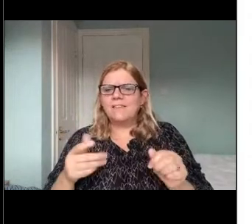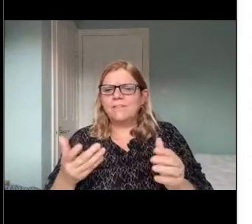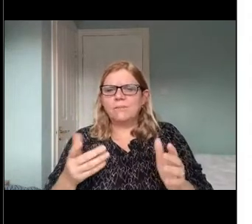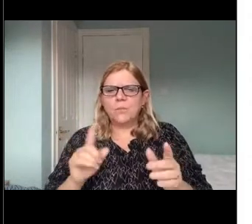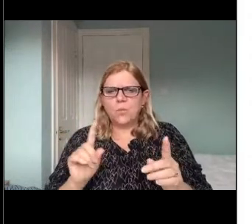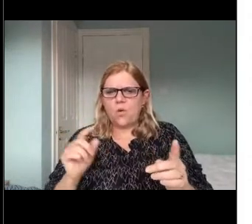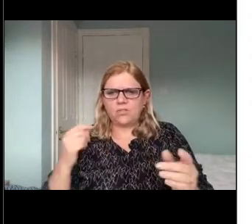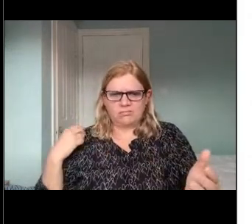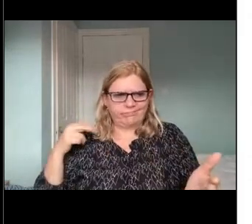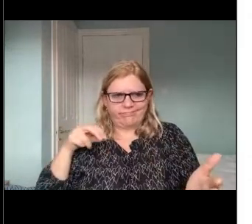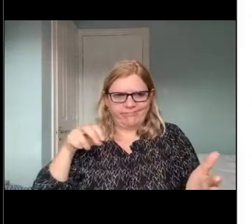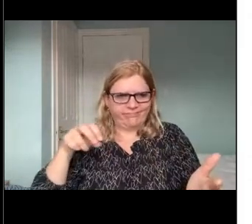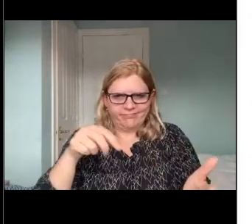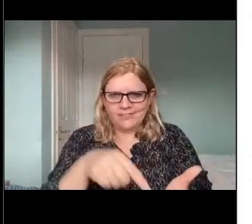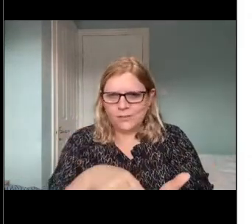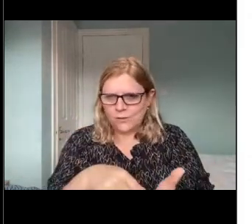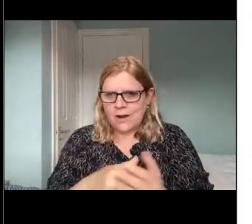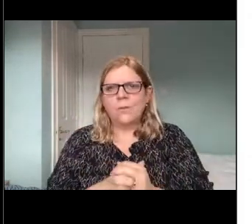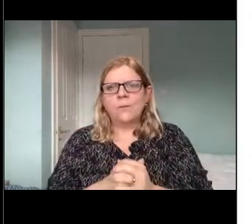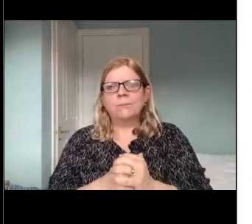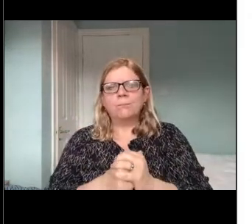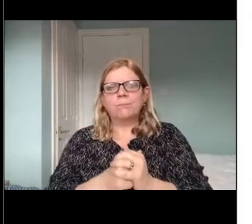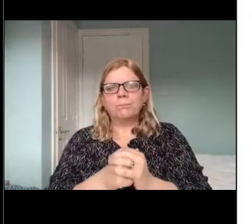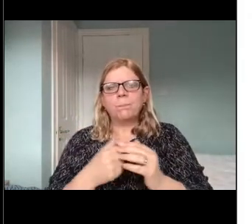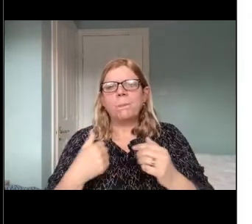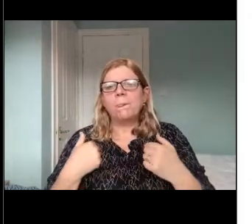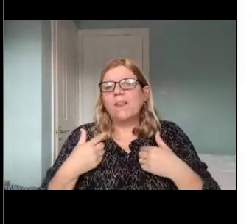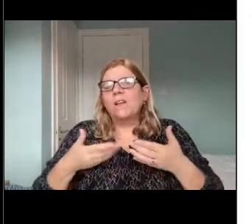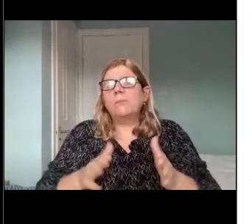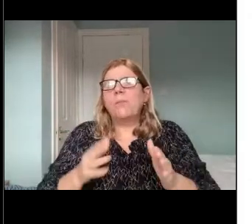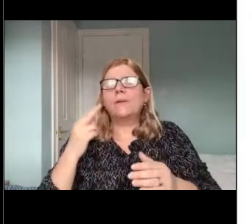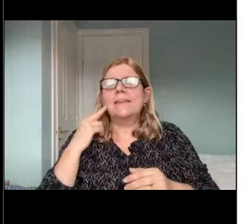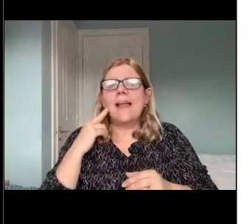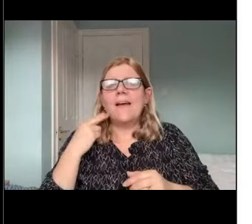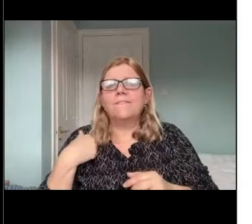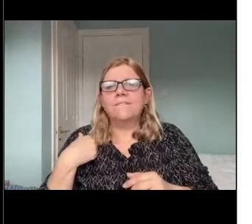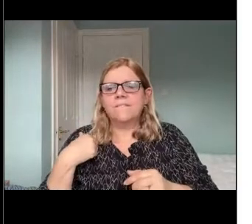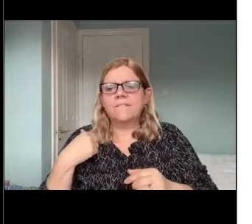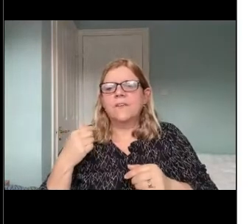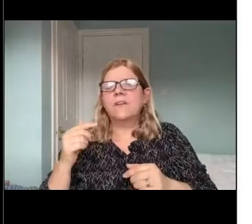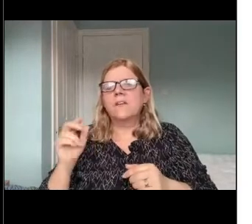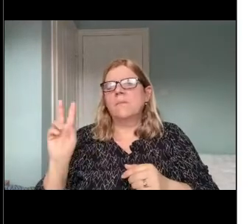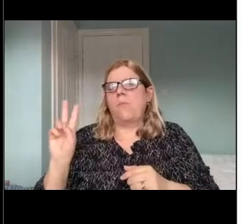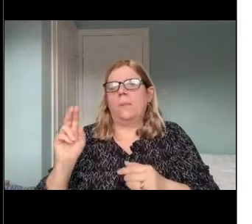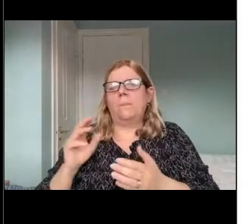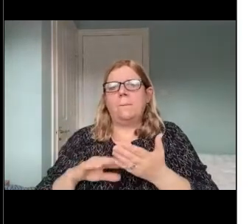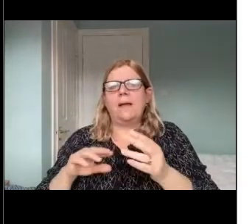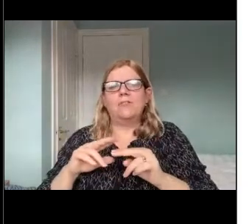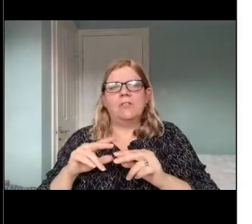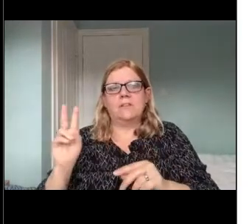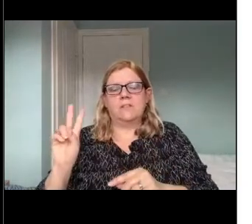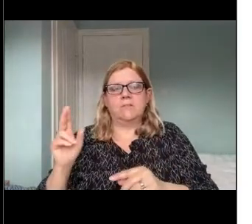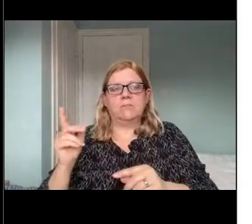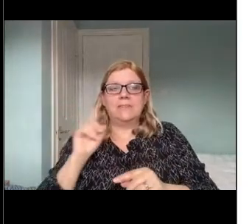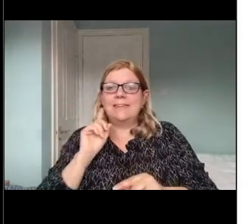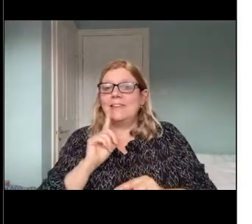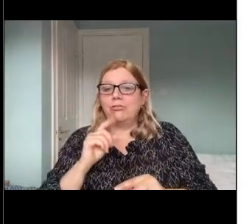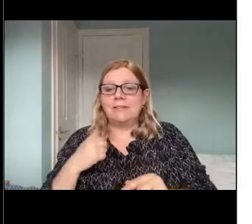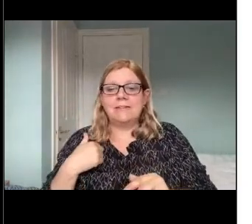I just want to give you a brief tour of where I've come from and the journey I've taken. I was born deaf. Both